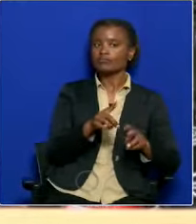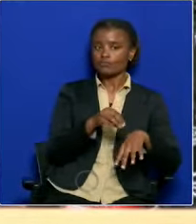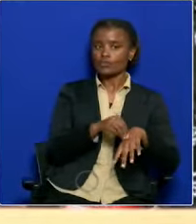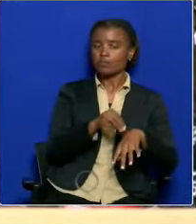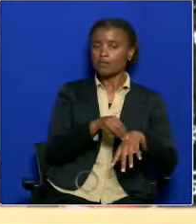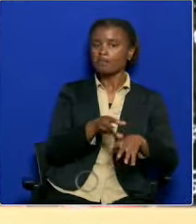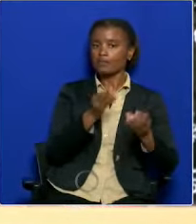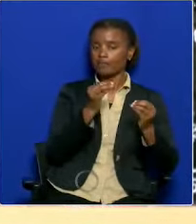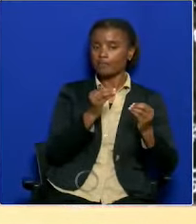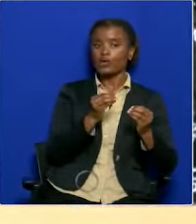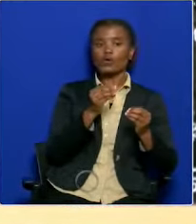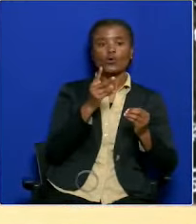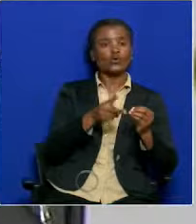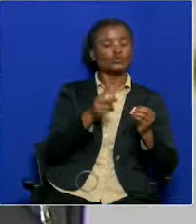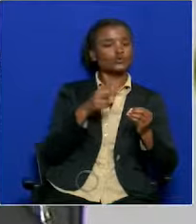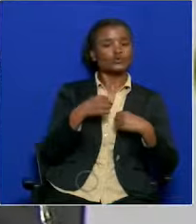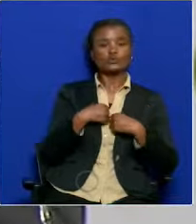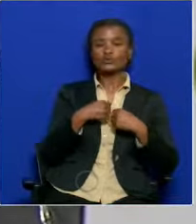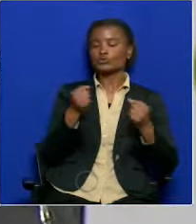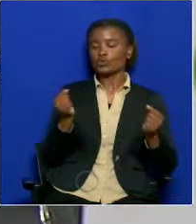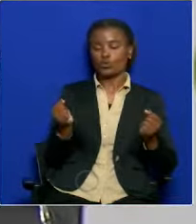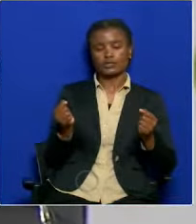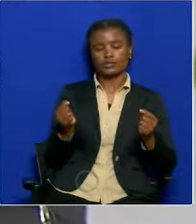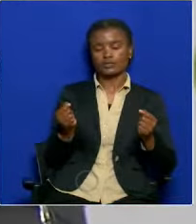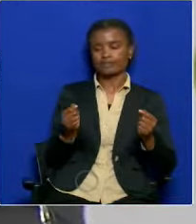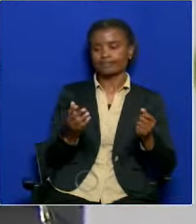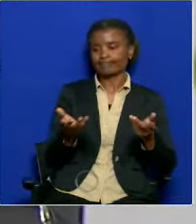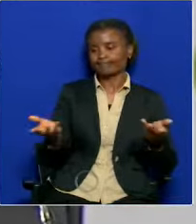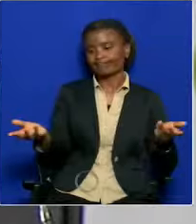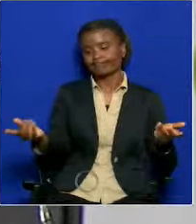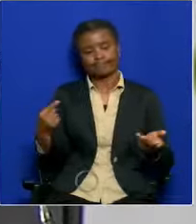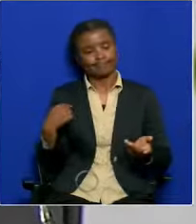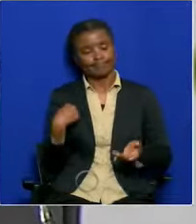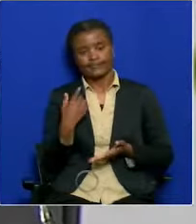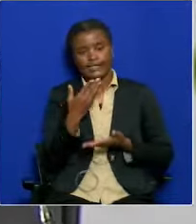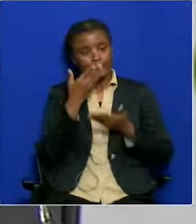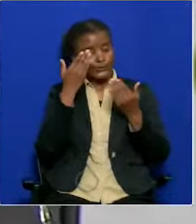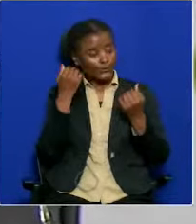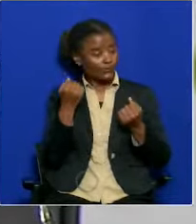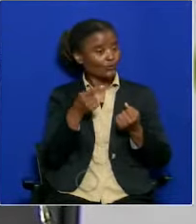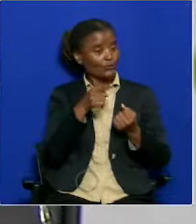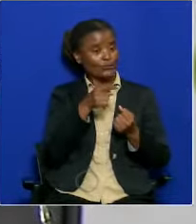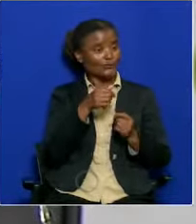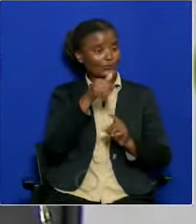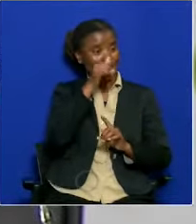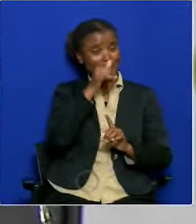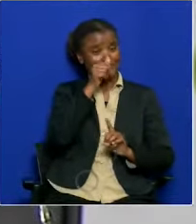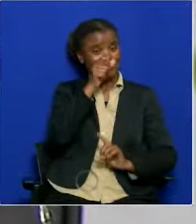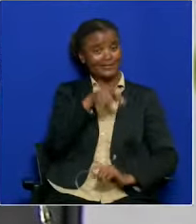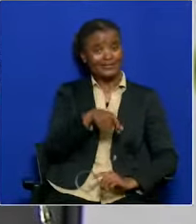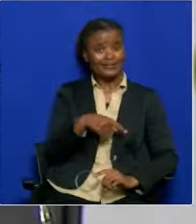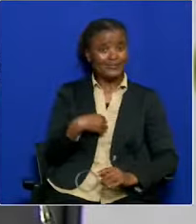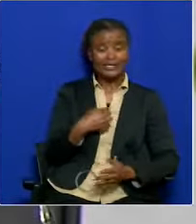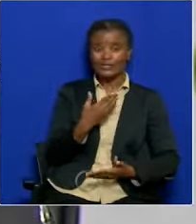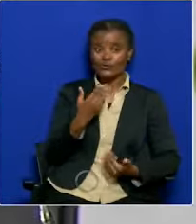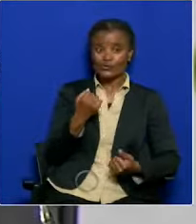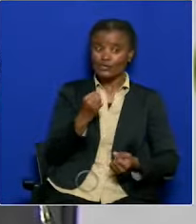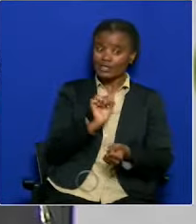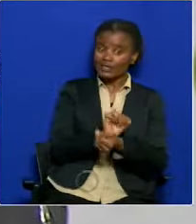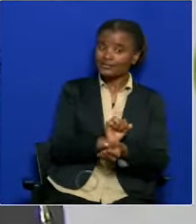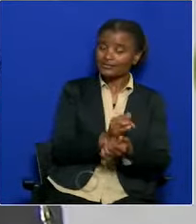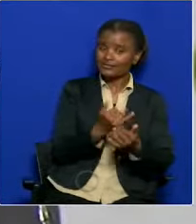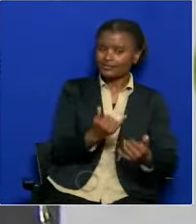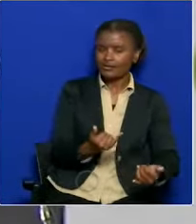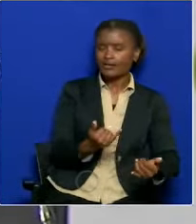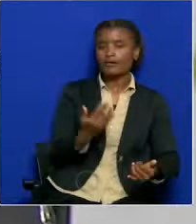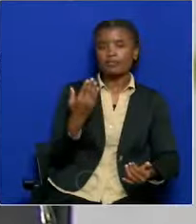To know that he's a criminal, I didn't know. He's arrested now as a criminal now. And there were allegations, yes, I agree to